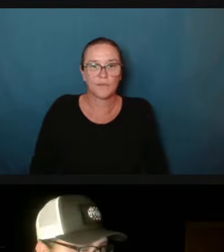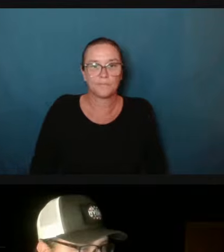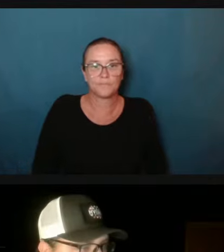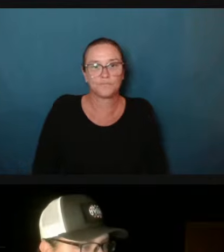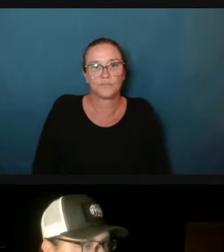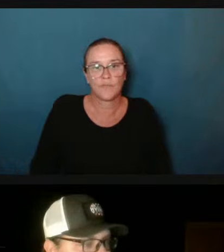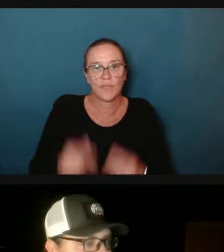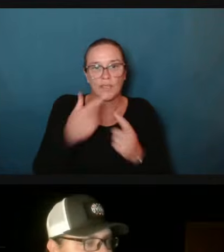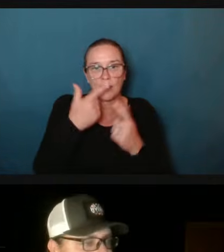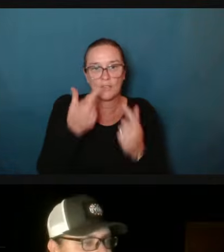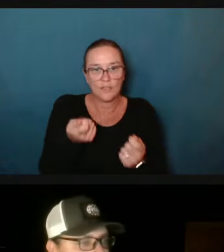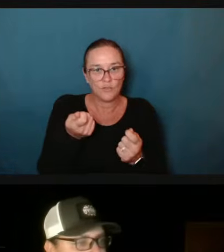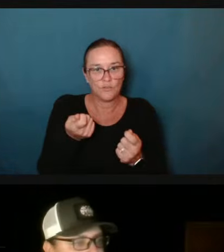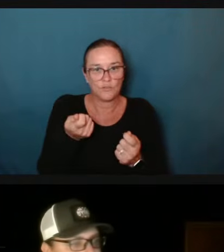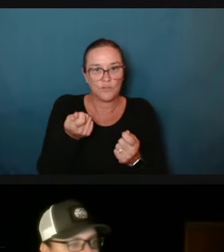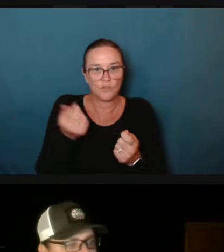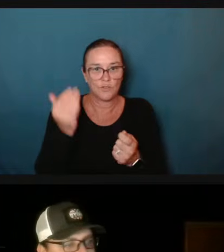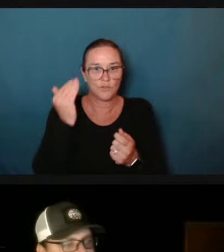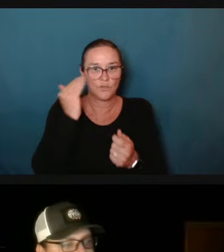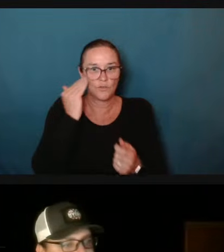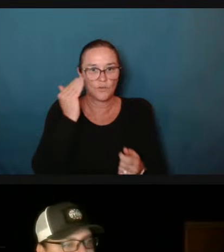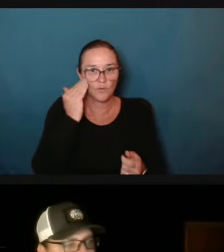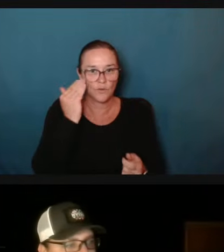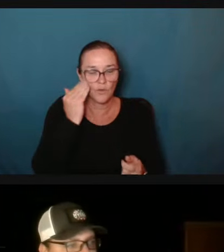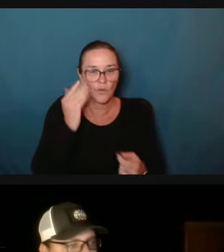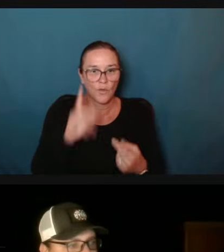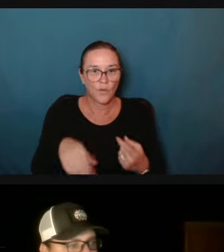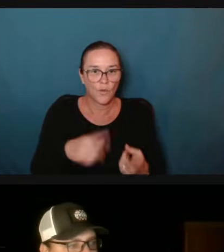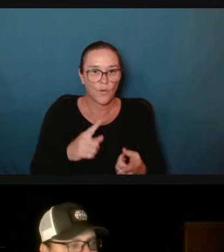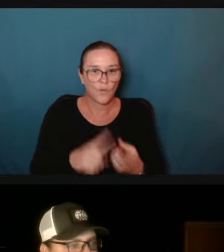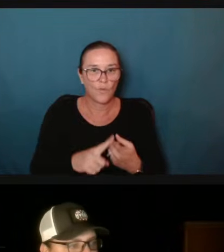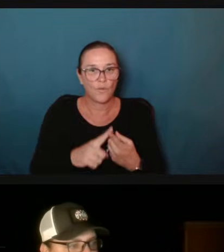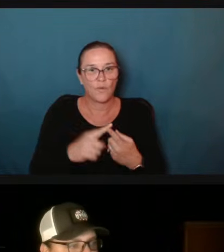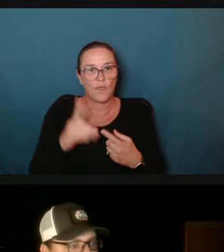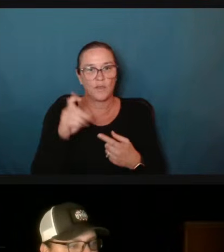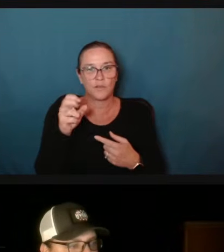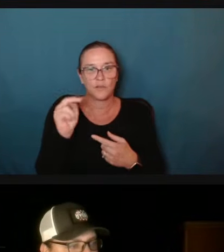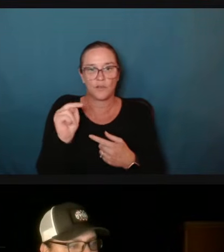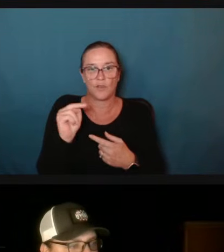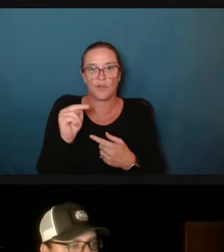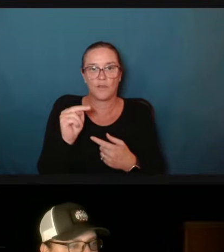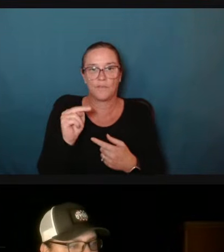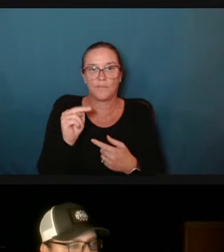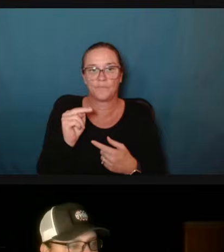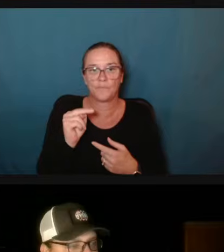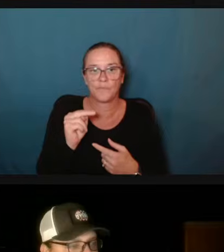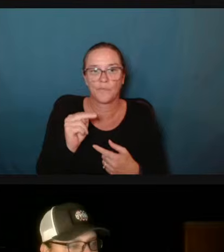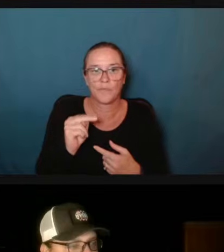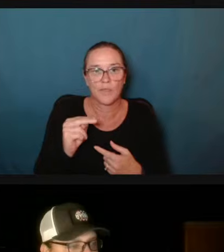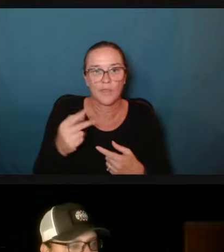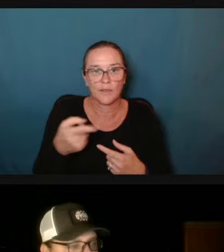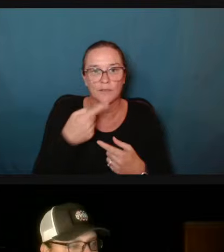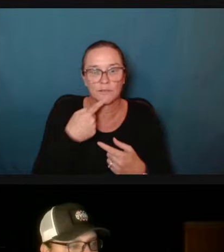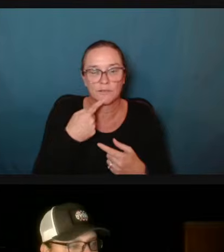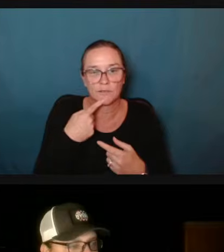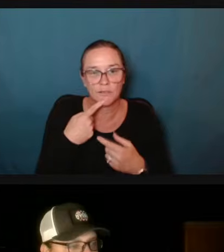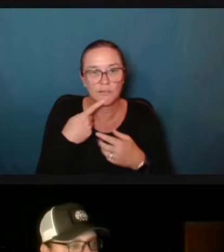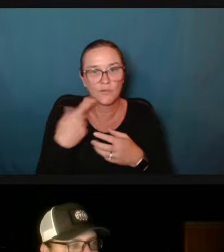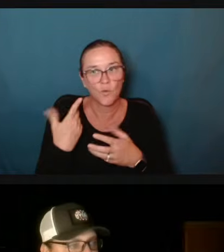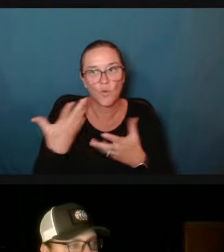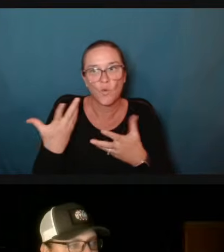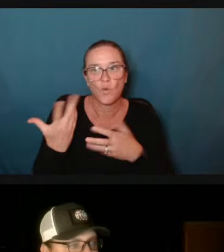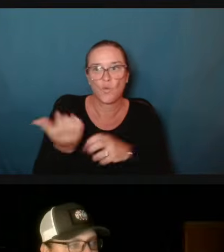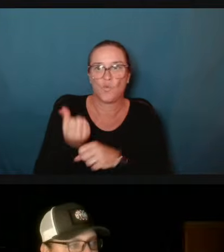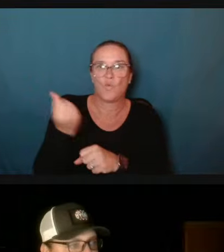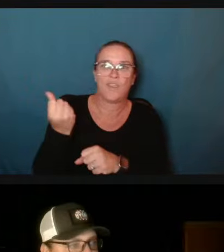that even when Don's notes that when he's claiming his win there for having essentially anticipated that big movement on